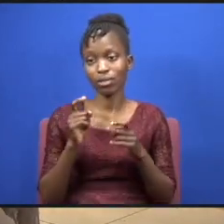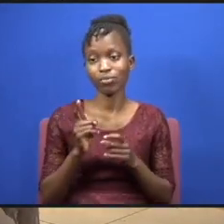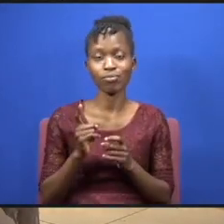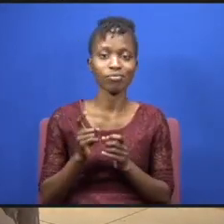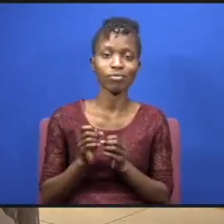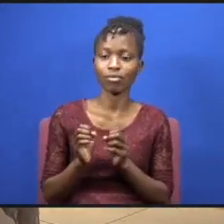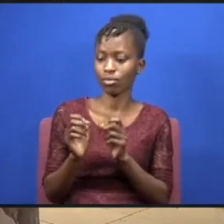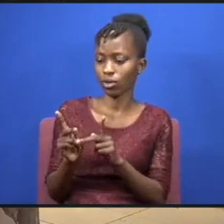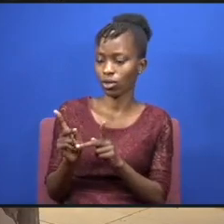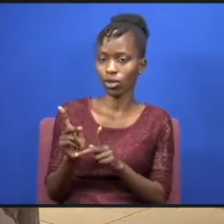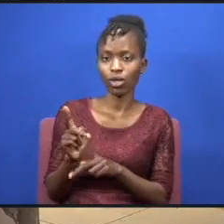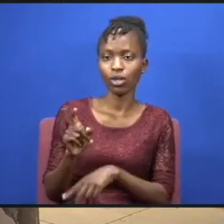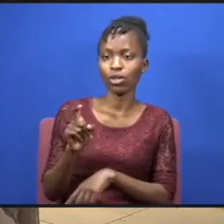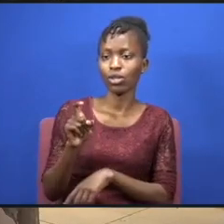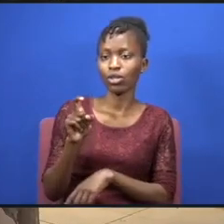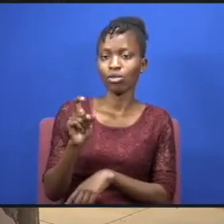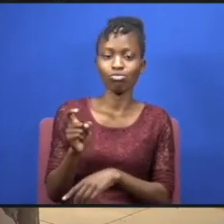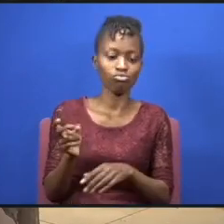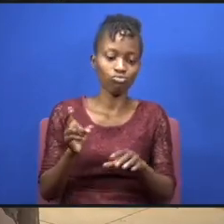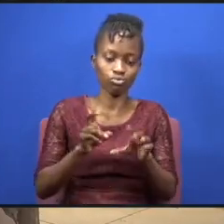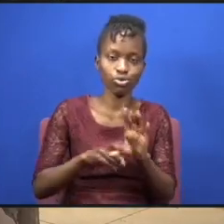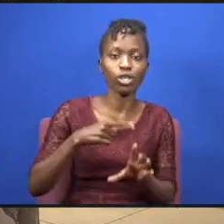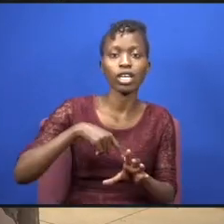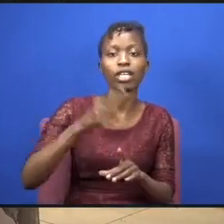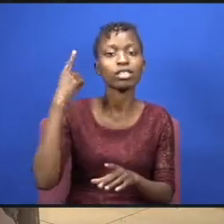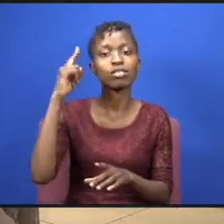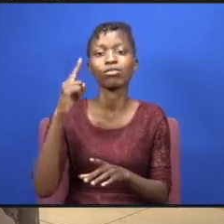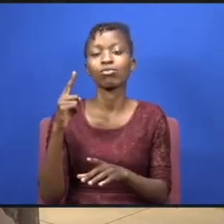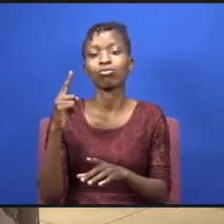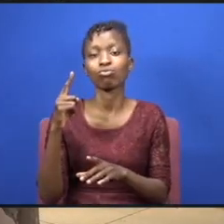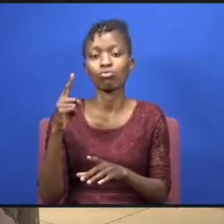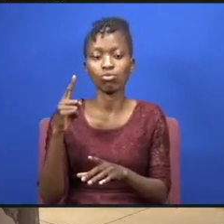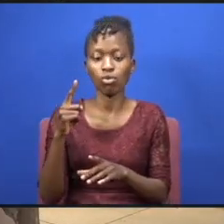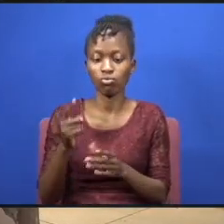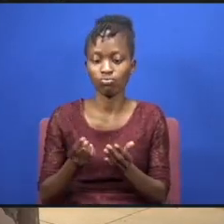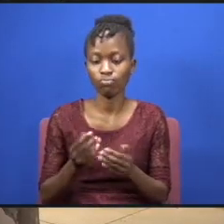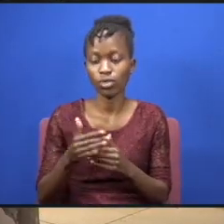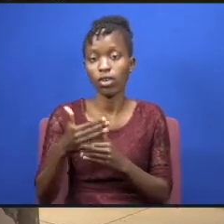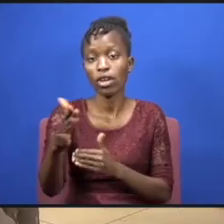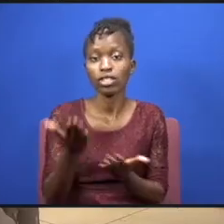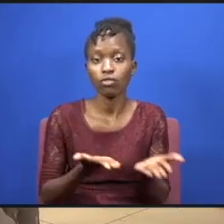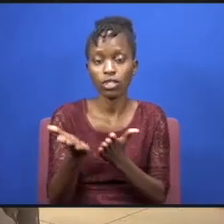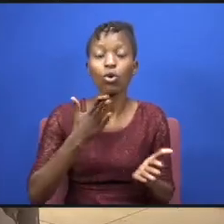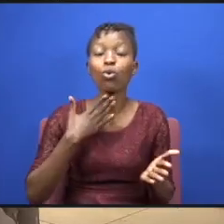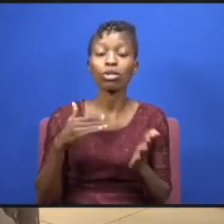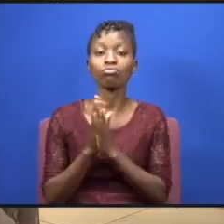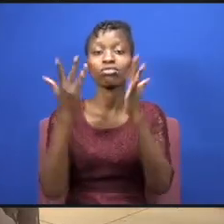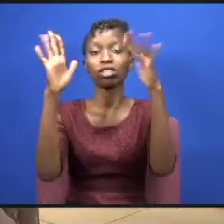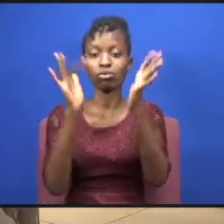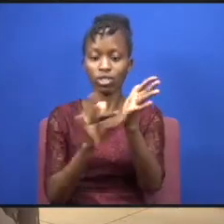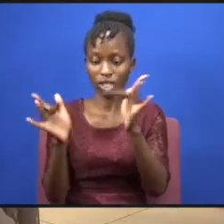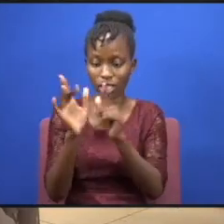So you just need to join us for the rest of that song. We're going to celebrate Jesus this